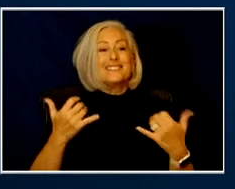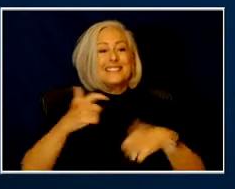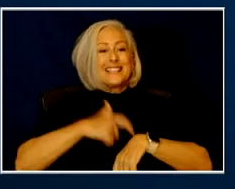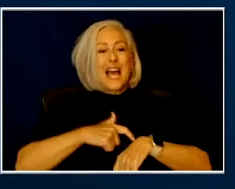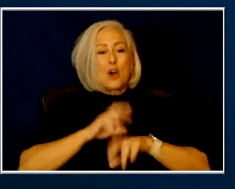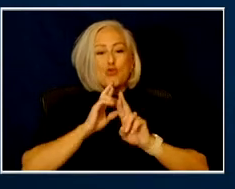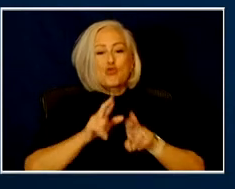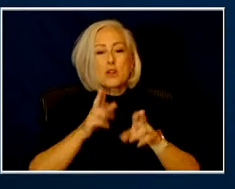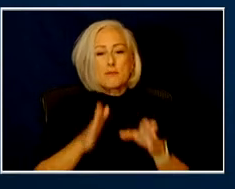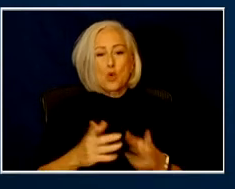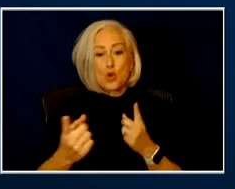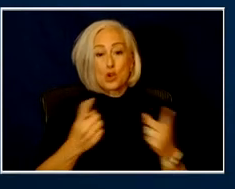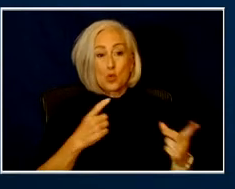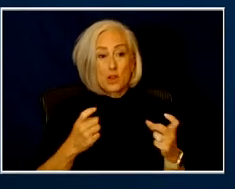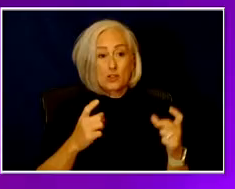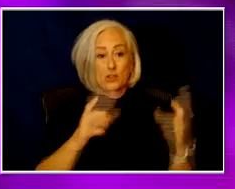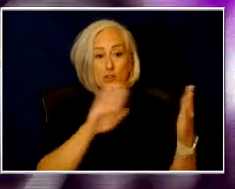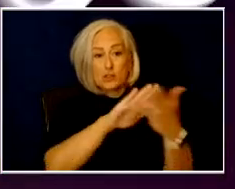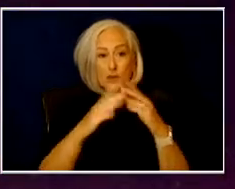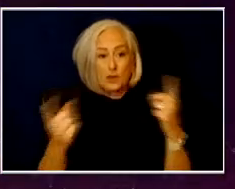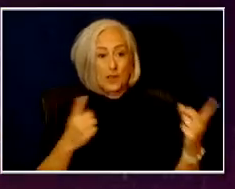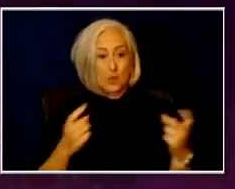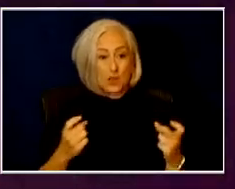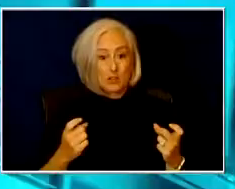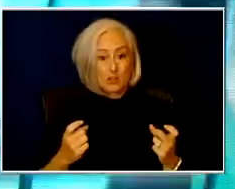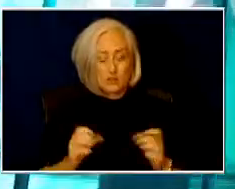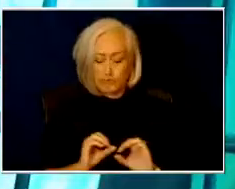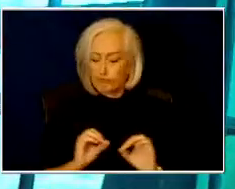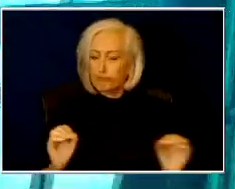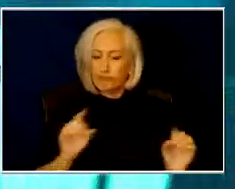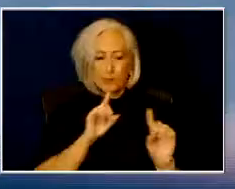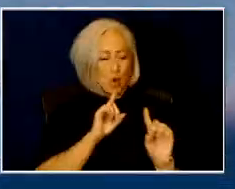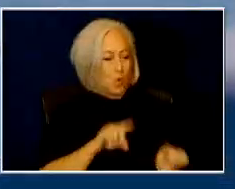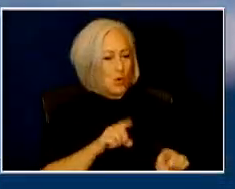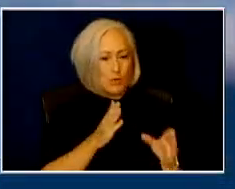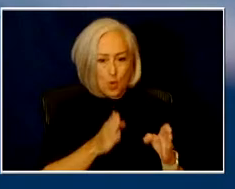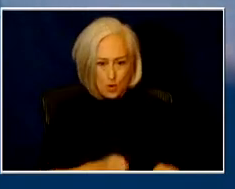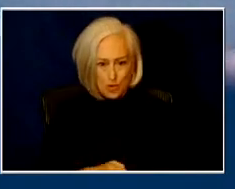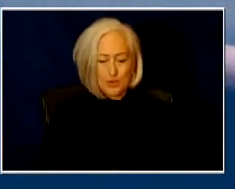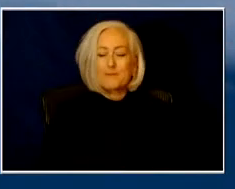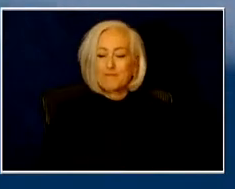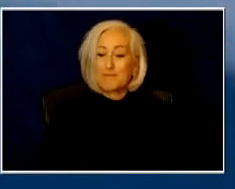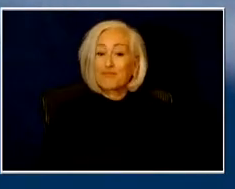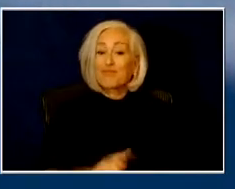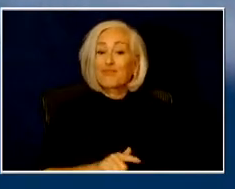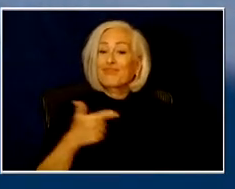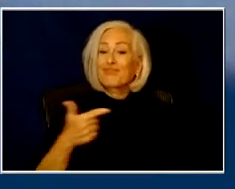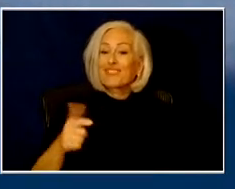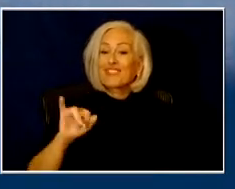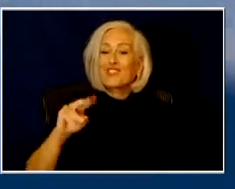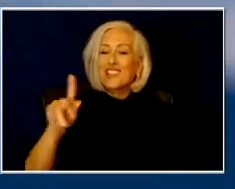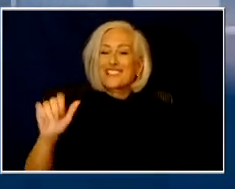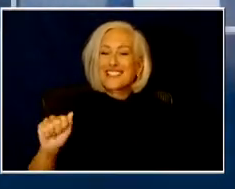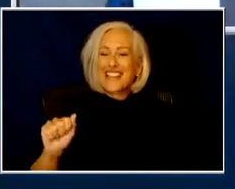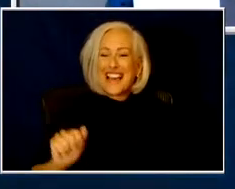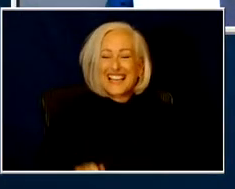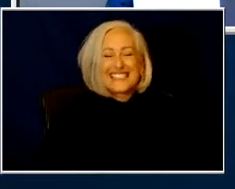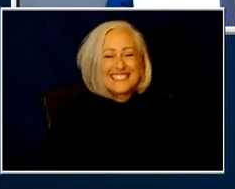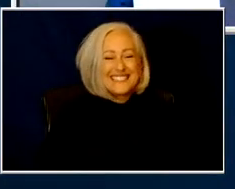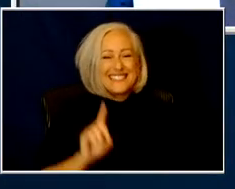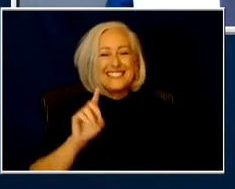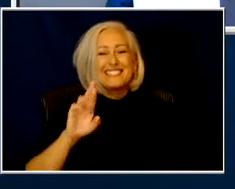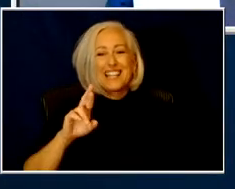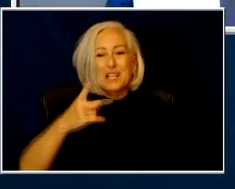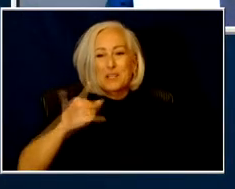report or questions no Jessica I know okay so we've of course Dr Poland is a very